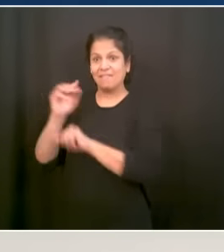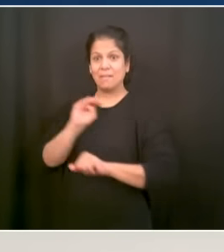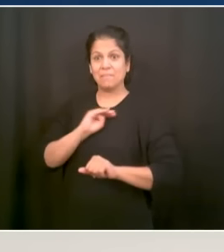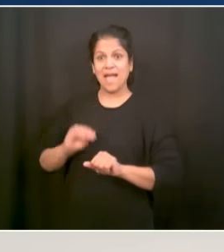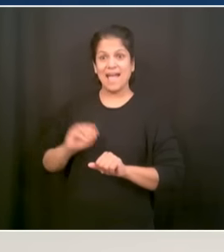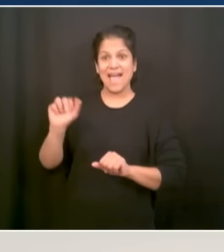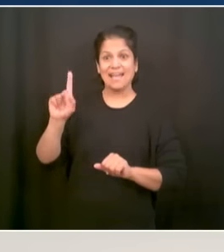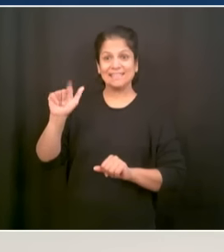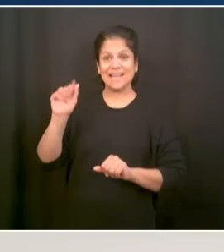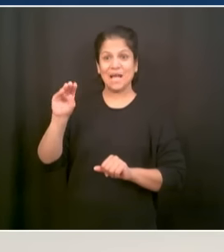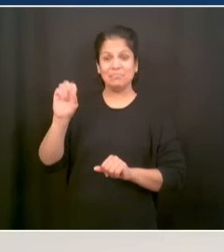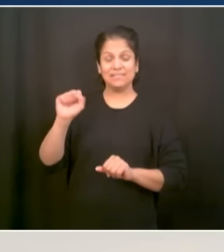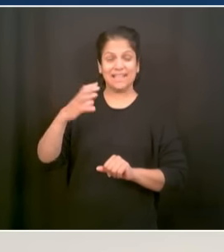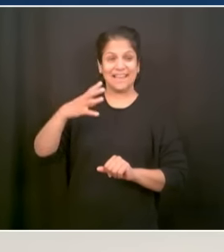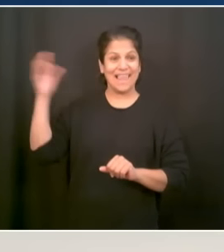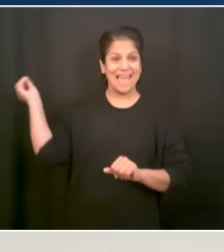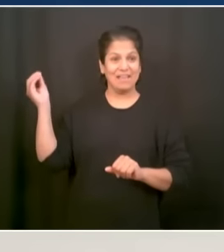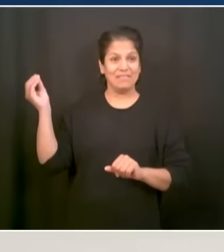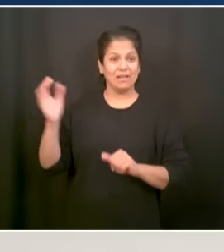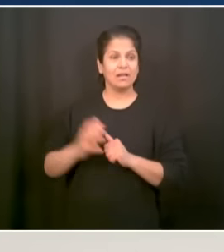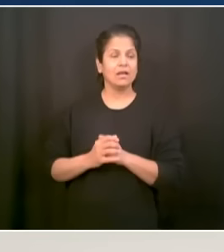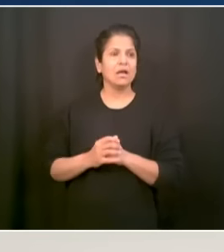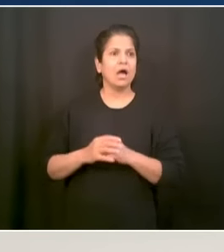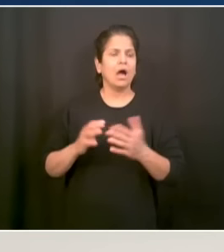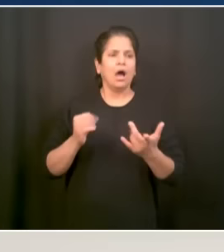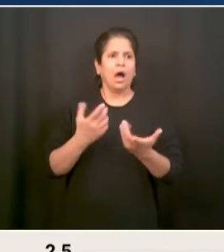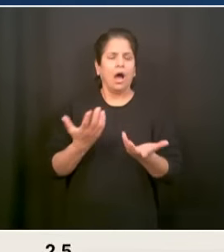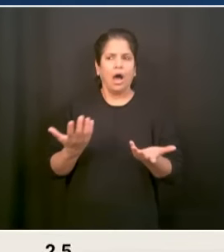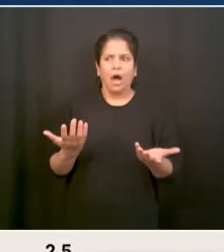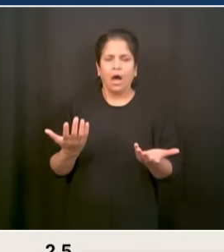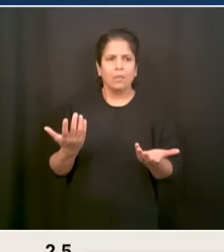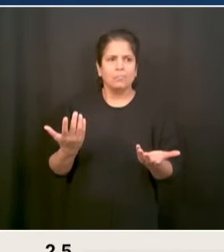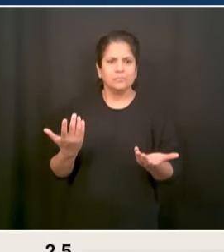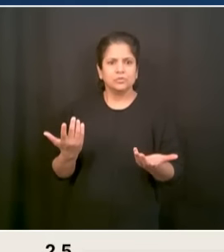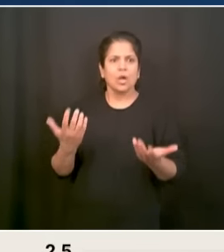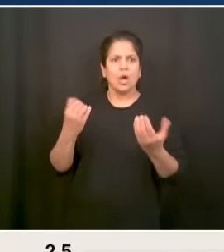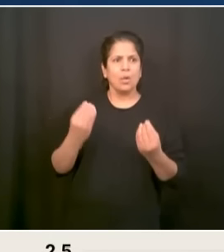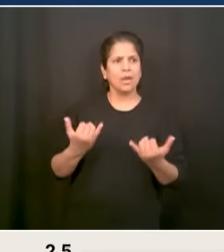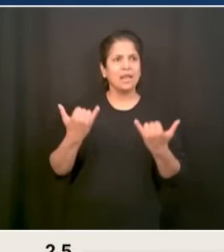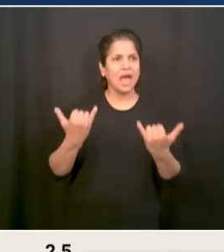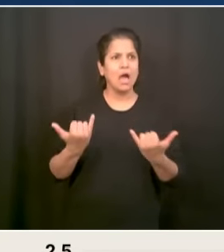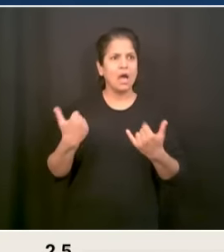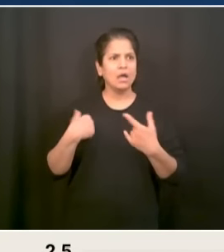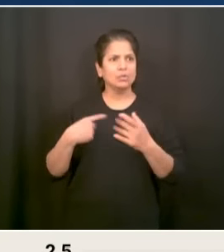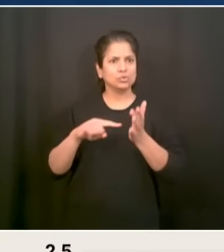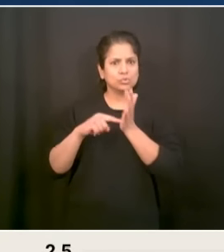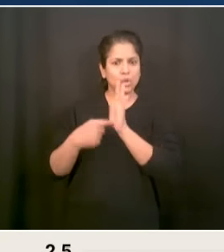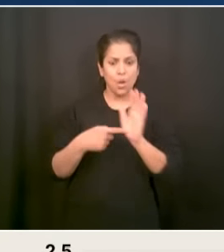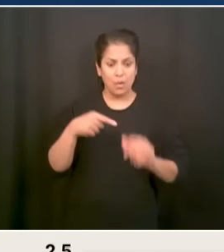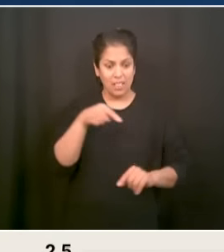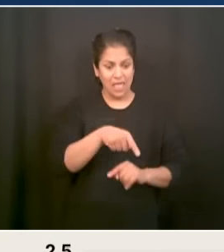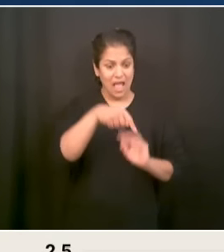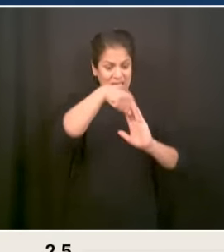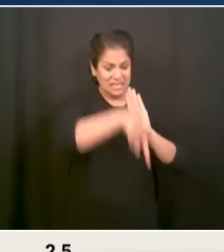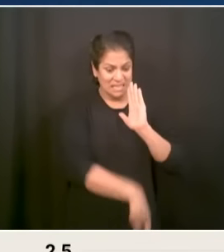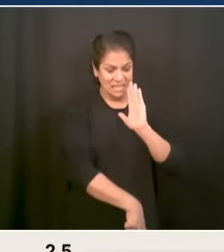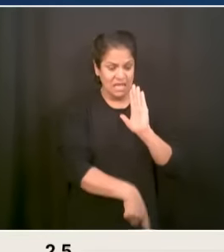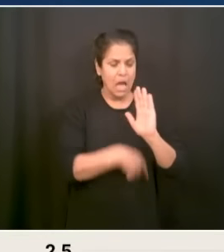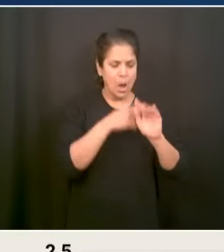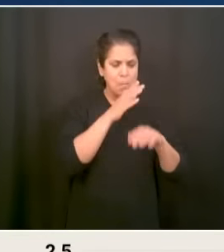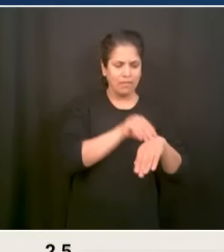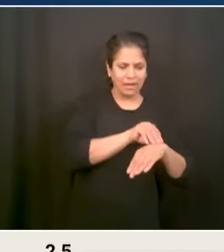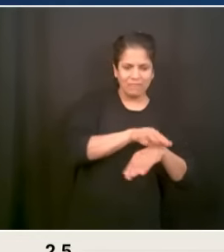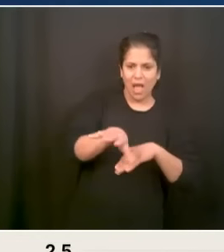today, with ripple effects extending into the years to come. Former Mayor Adams made the repeated,